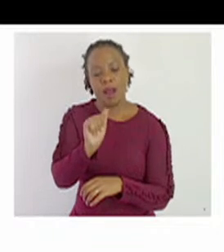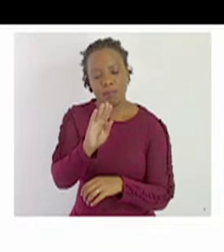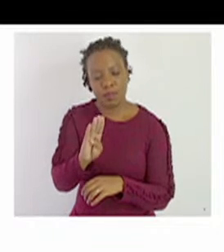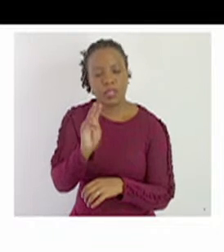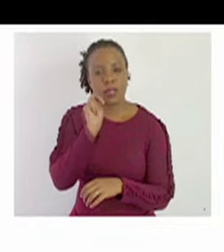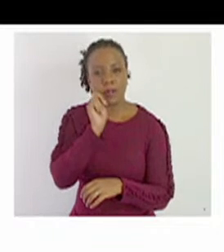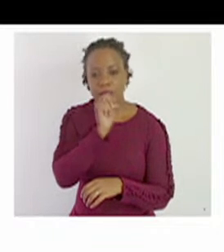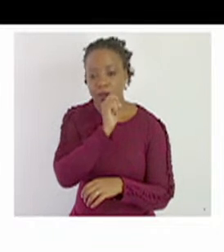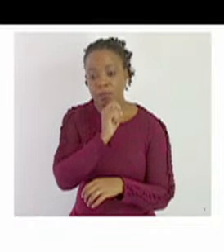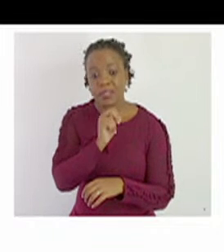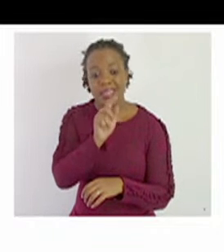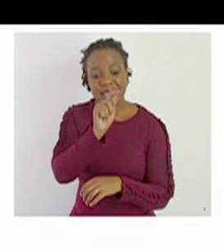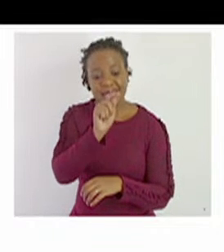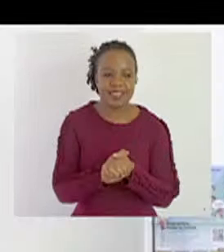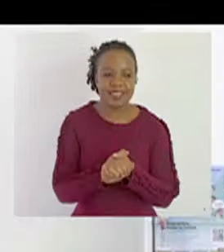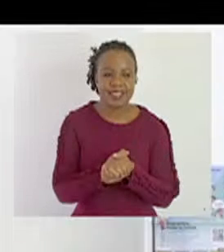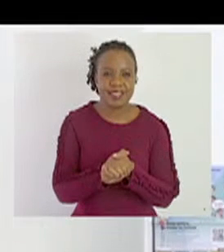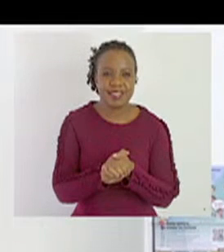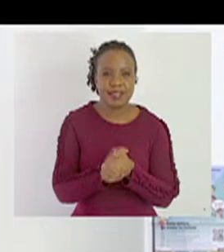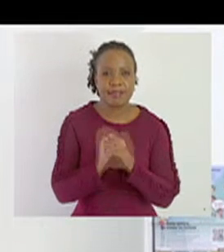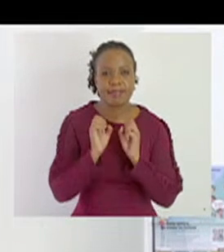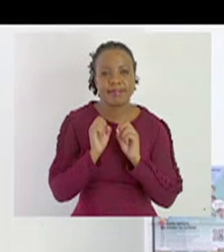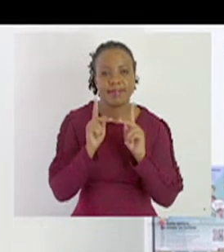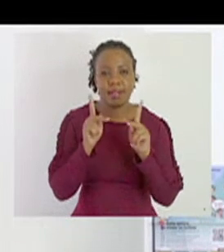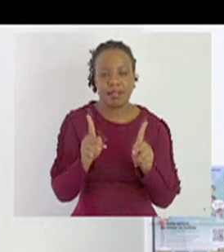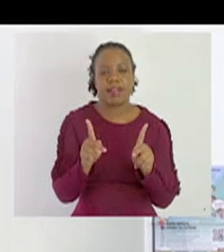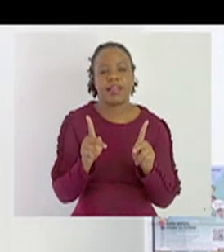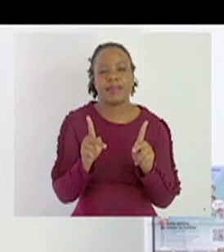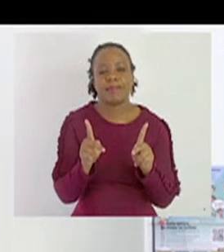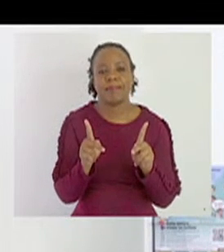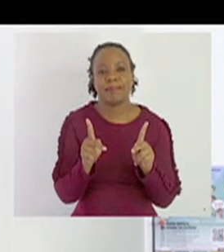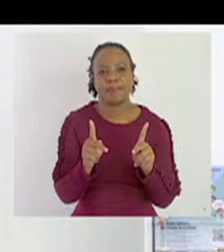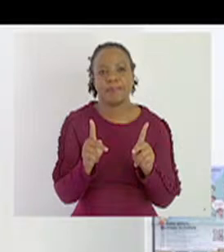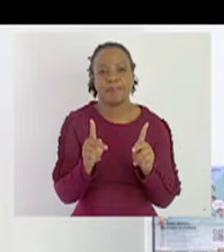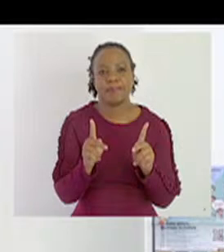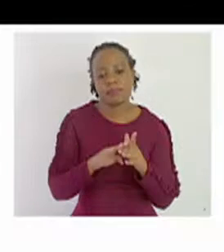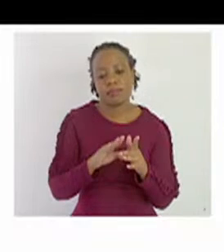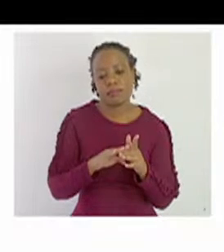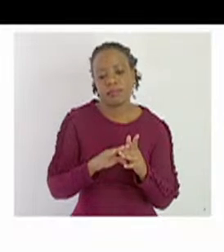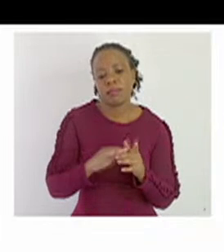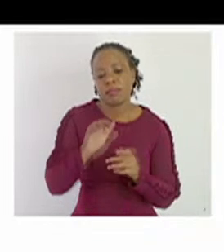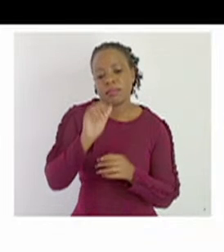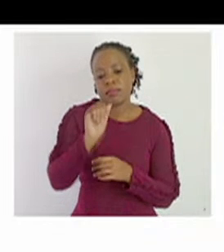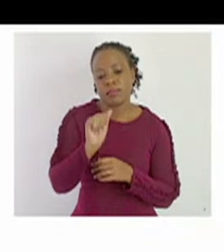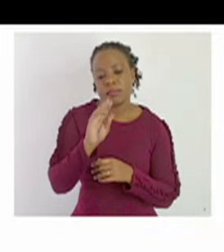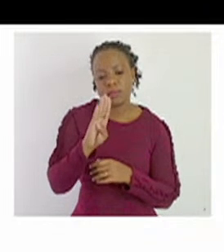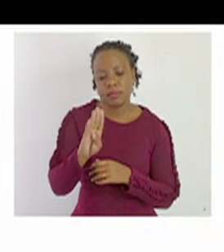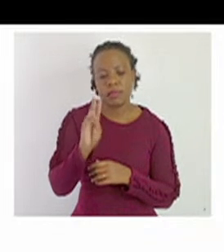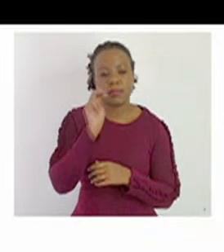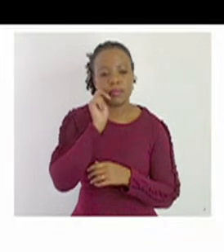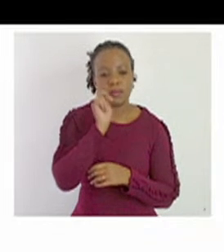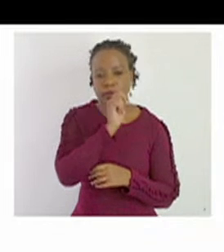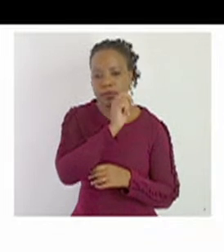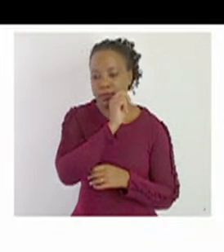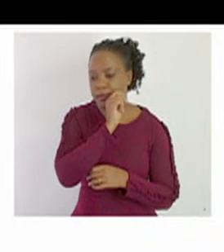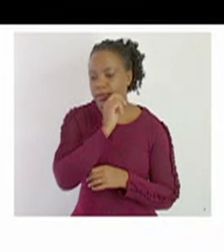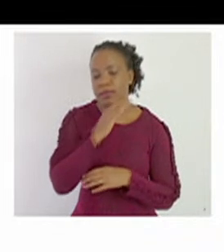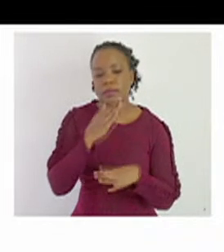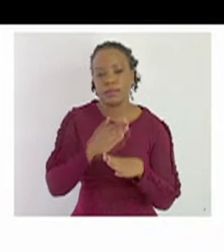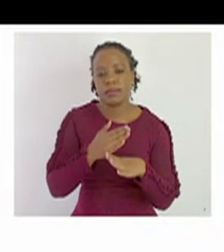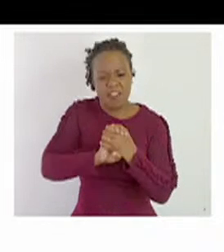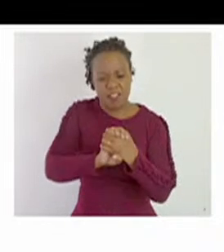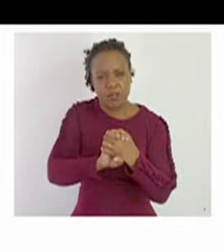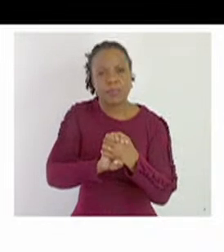touch. So taste. Right. Boys and girls, let us turn to page 4. Activity number 1. Use